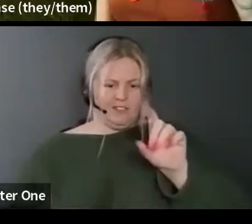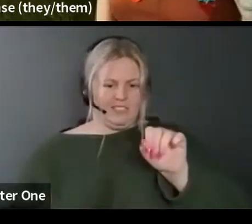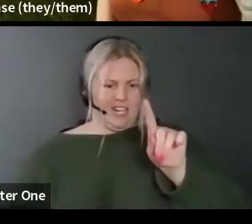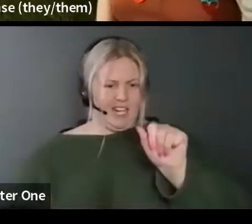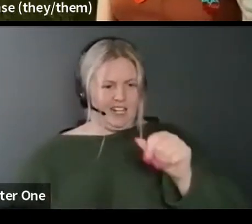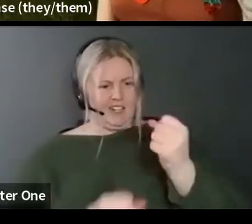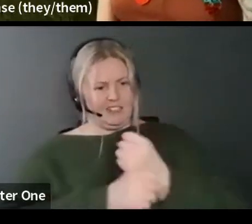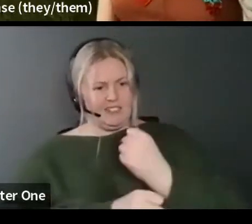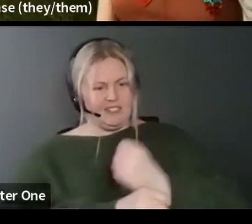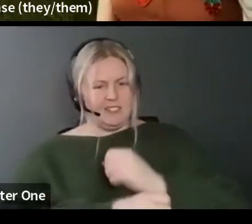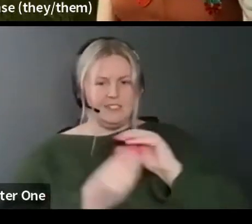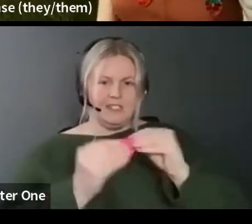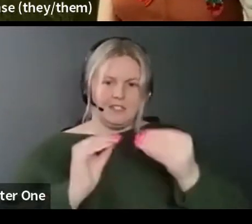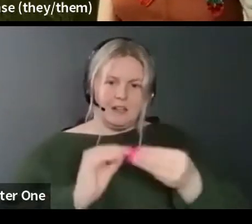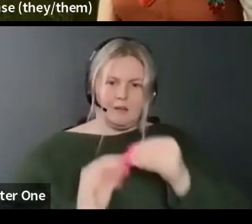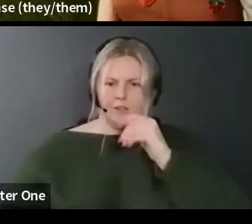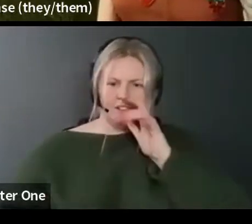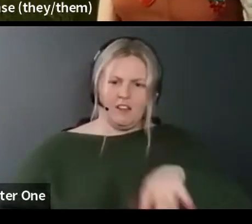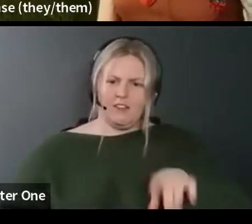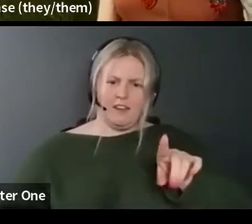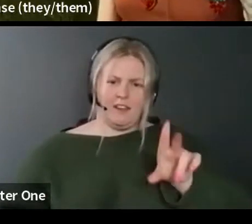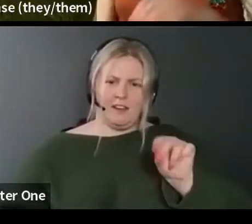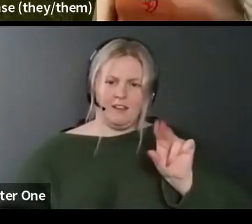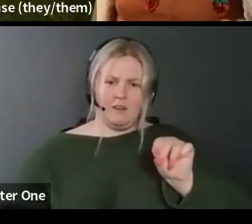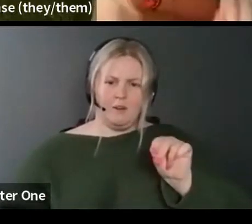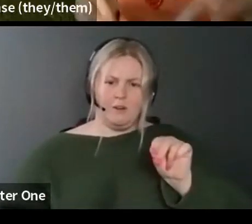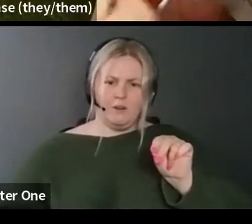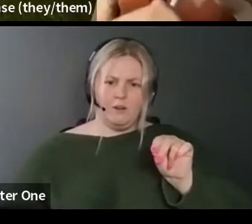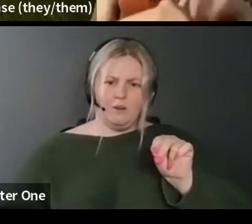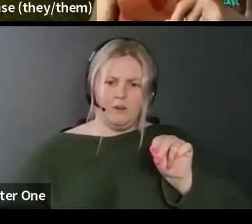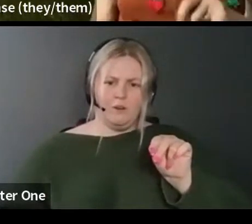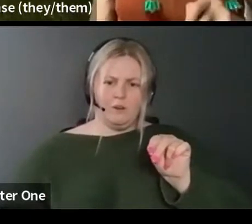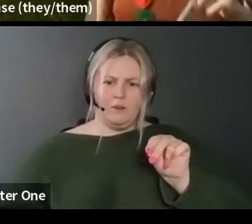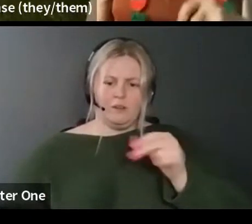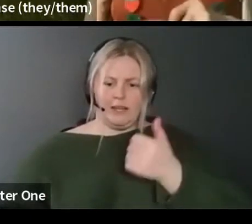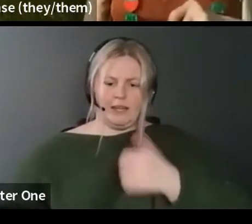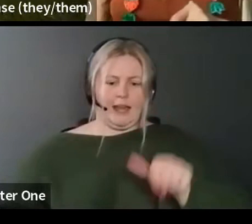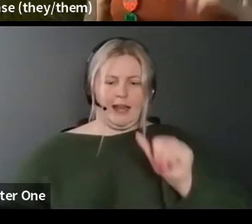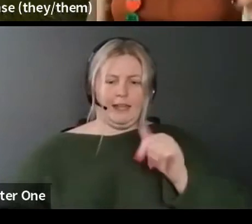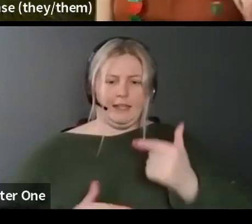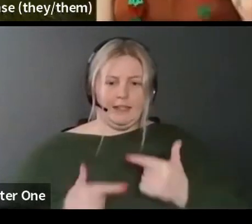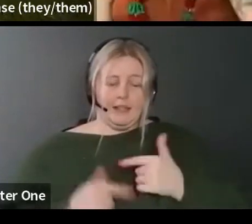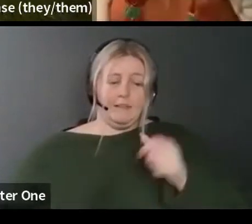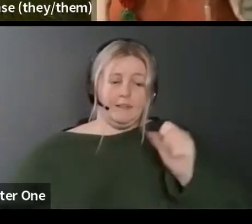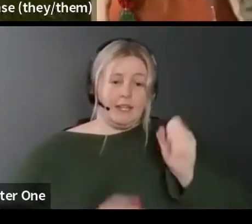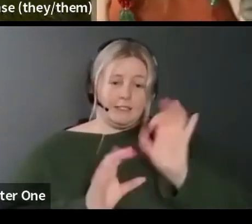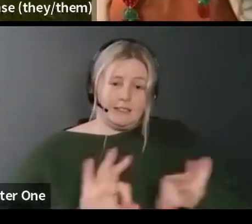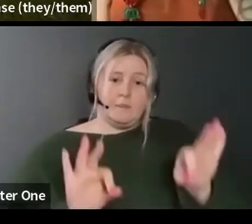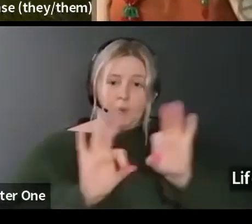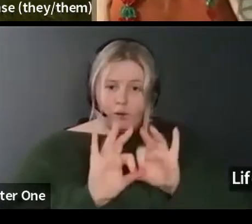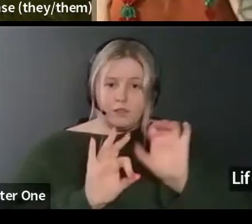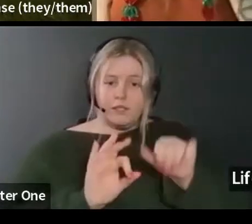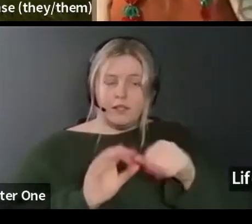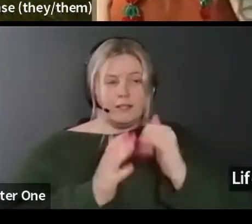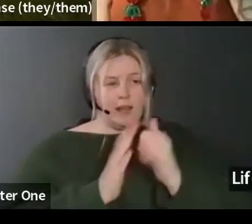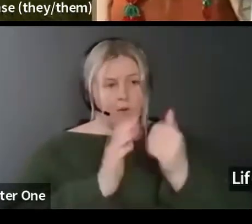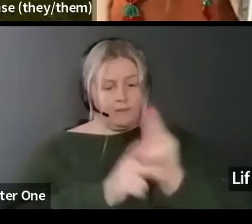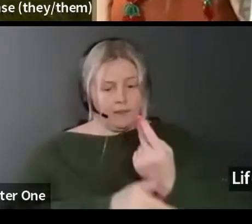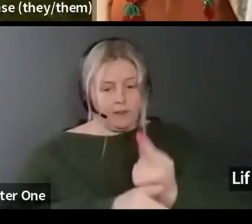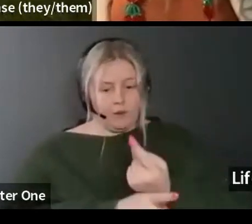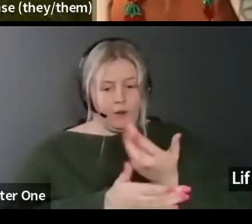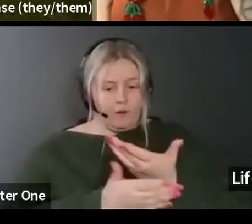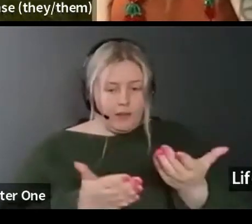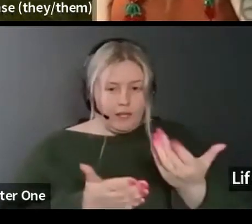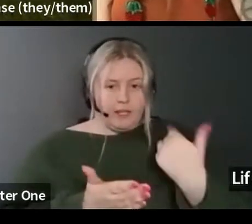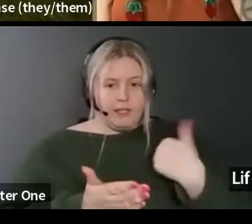statistics, it isn't just outcomes. Like if we're looking at anyone's life, like obviously that's important, that's how we justify the things that we do,